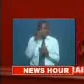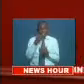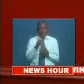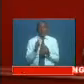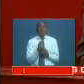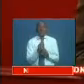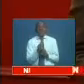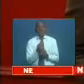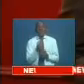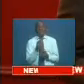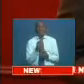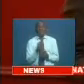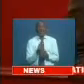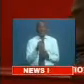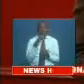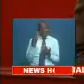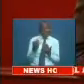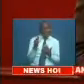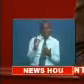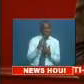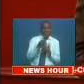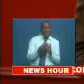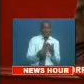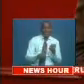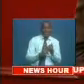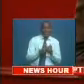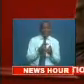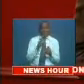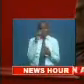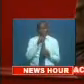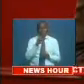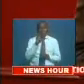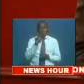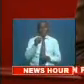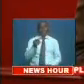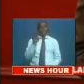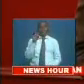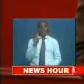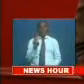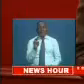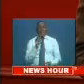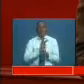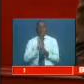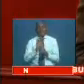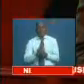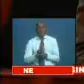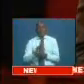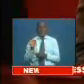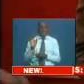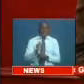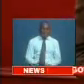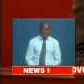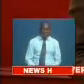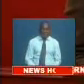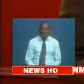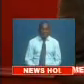domestic sources. Foreign financing is estimated at 4.7 billion Ghana